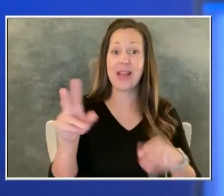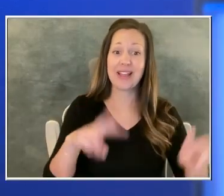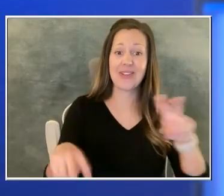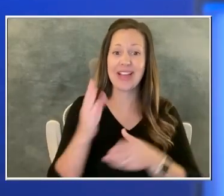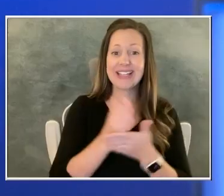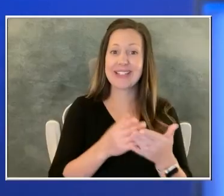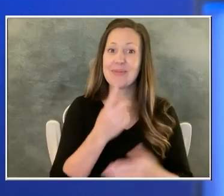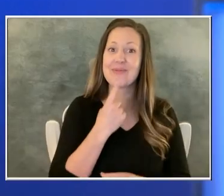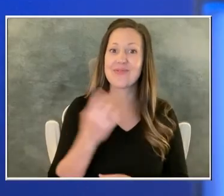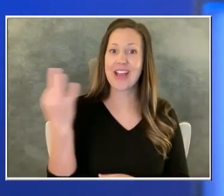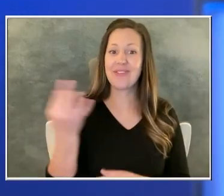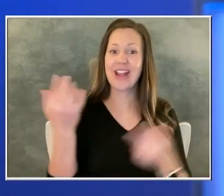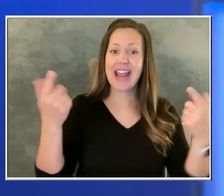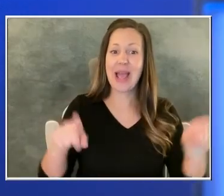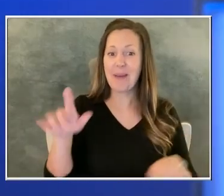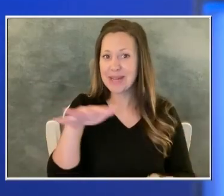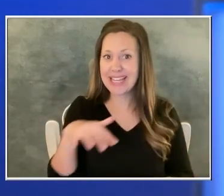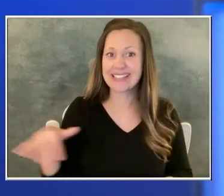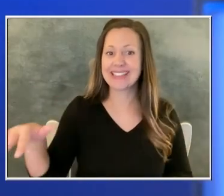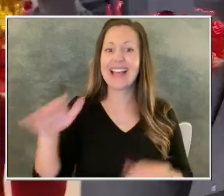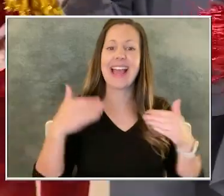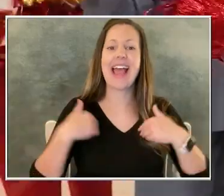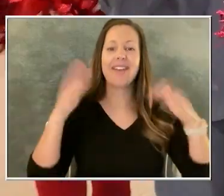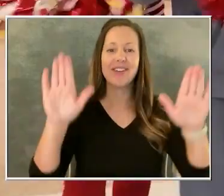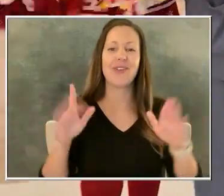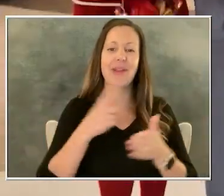happening around the health system. Have a great weekend, everyone.